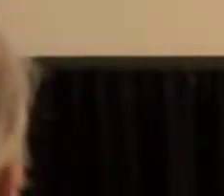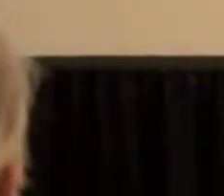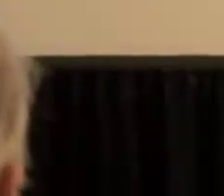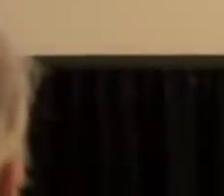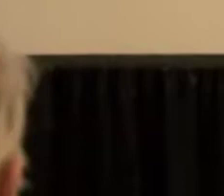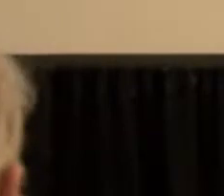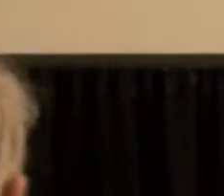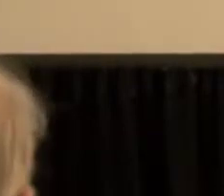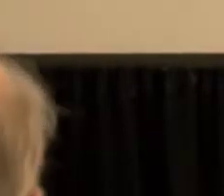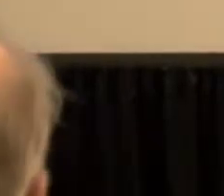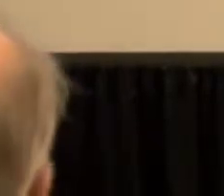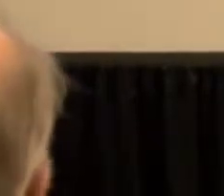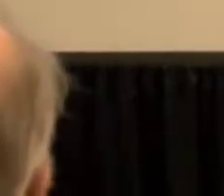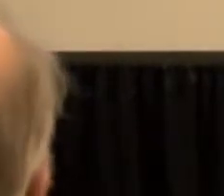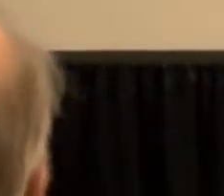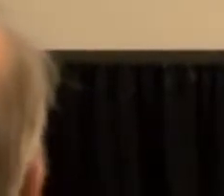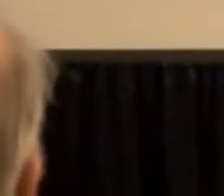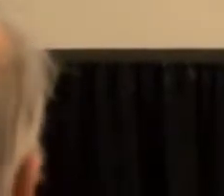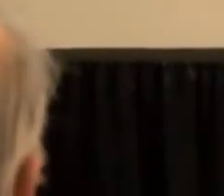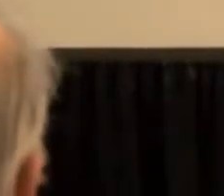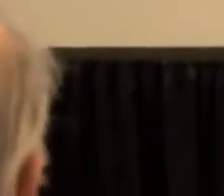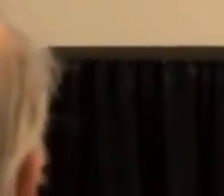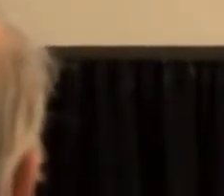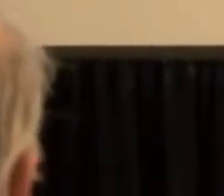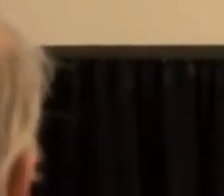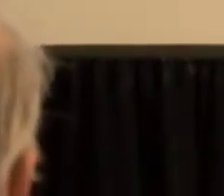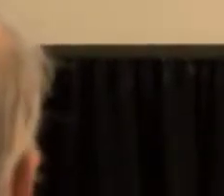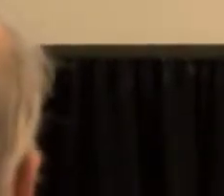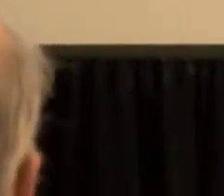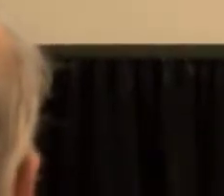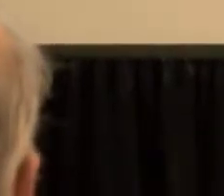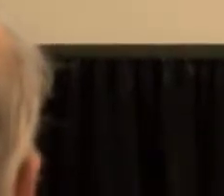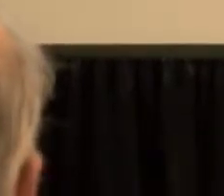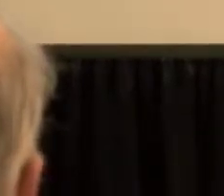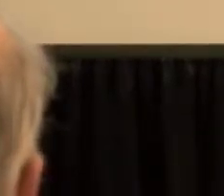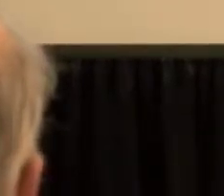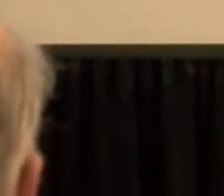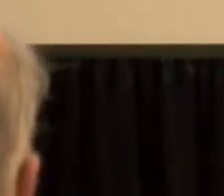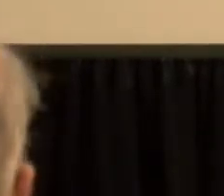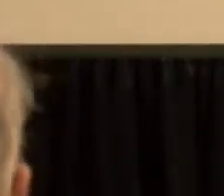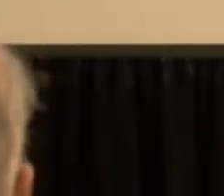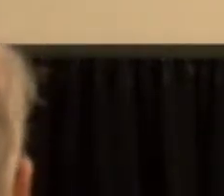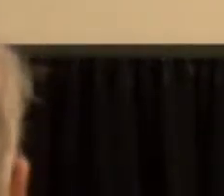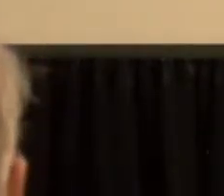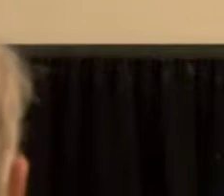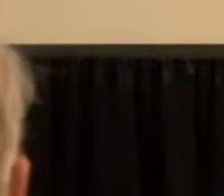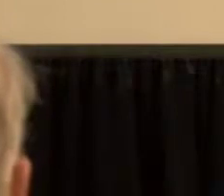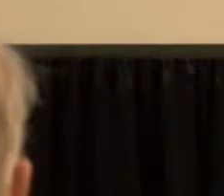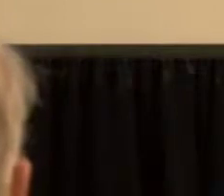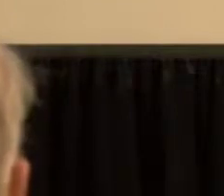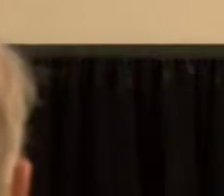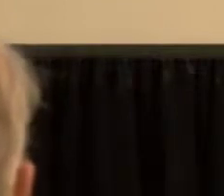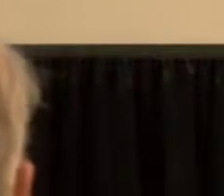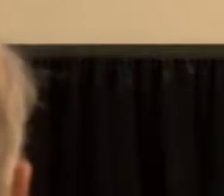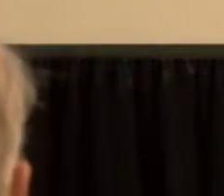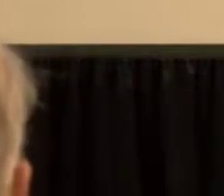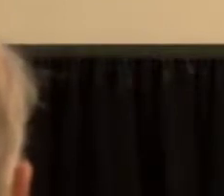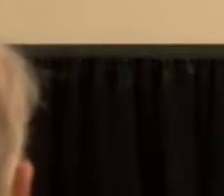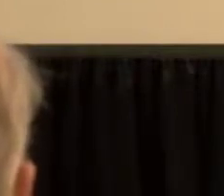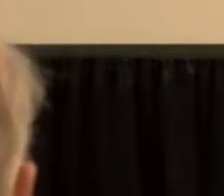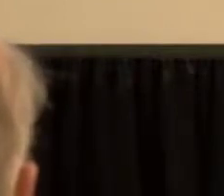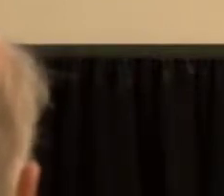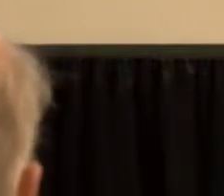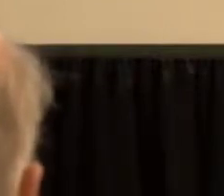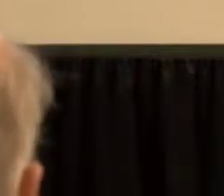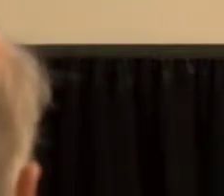Sorry. Okay, so the next thing is we're talking about individualized plans. So talking about